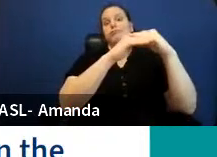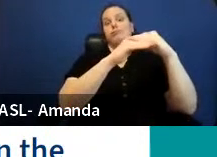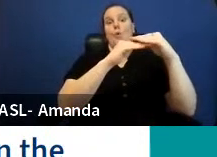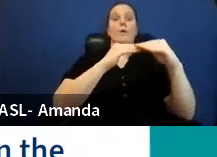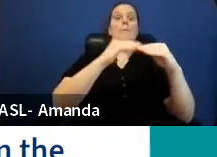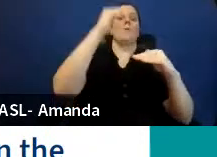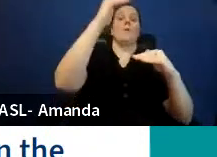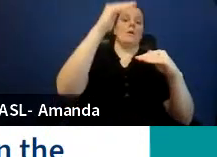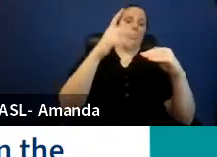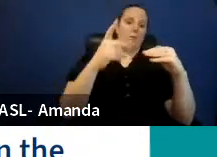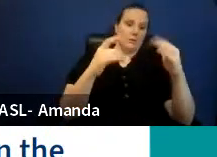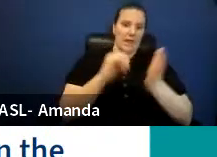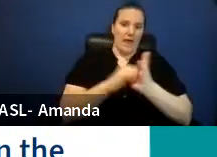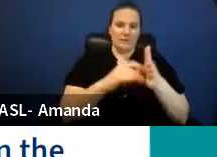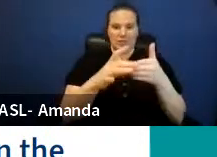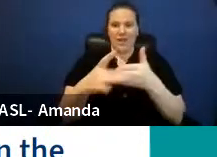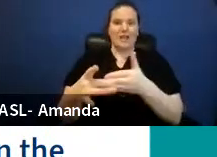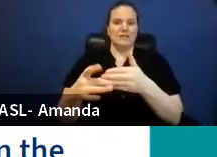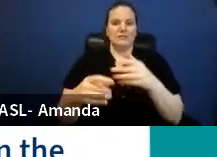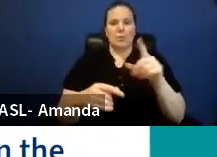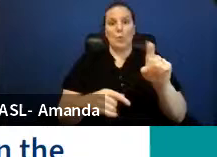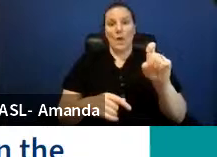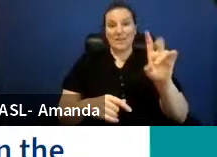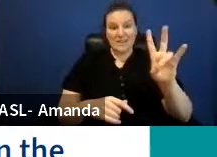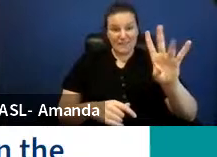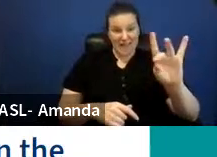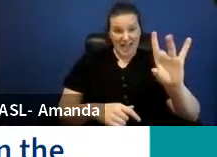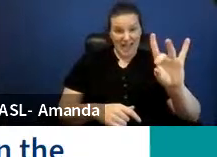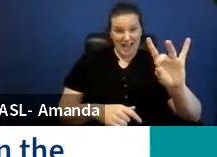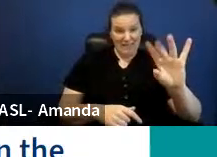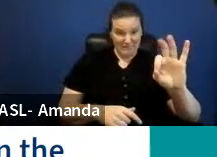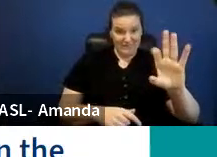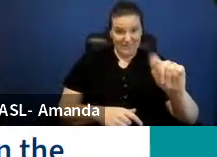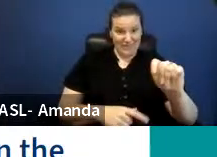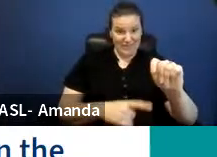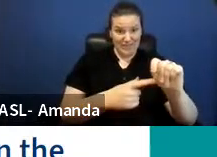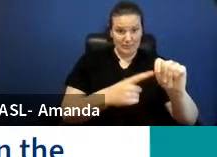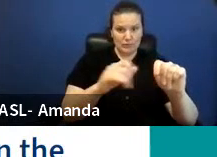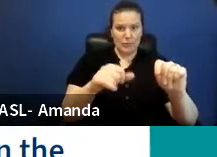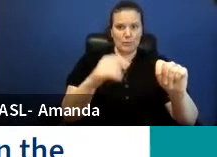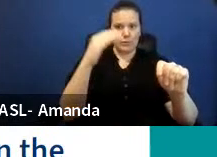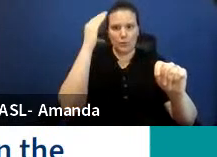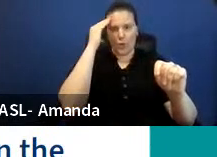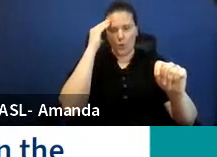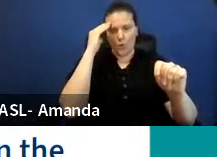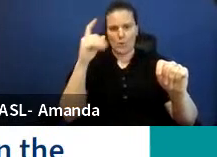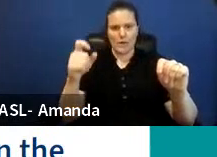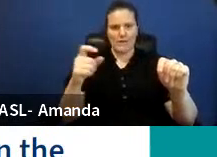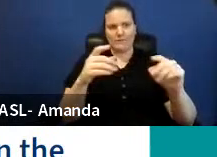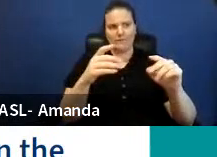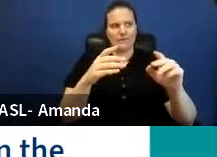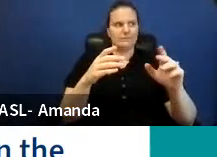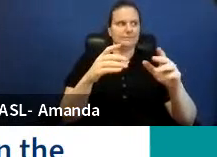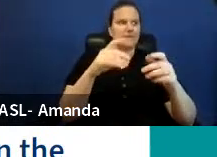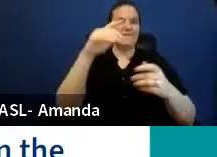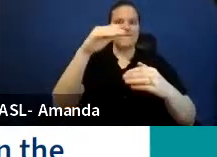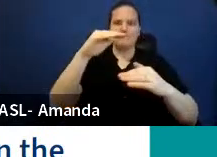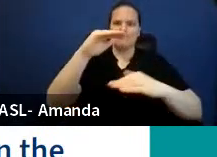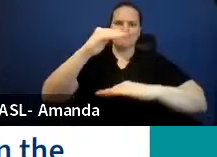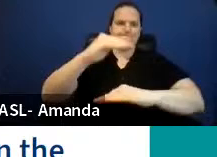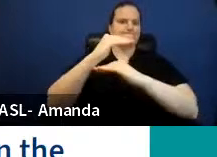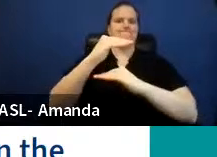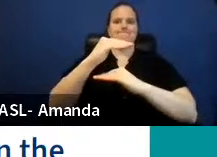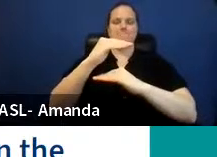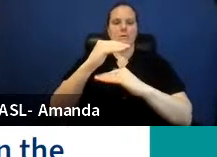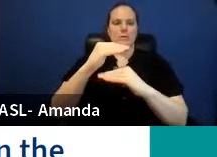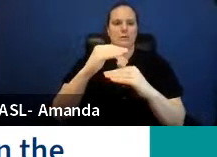program. Now we know that we are examining a fixed span of 116 feet. And we think that